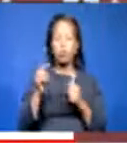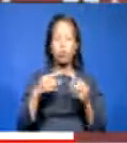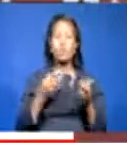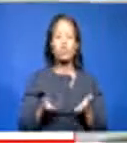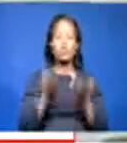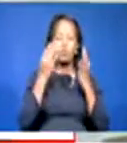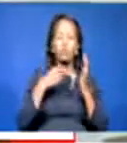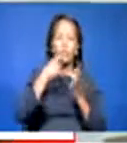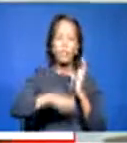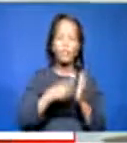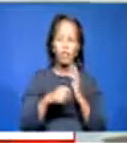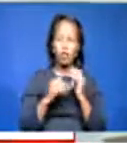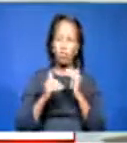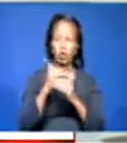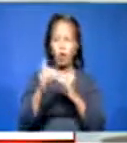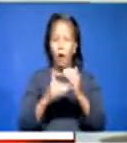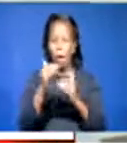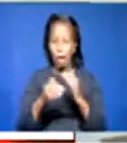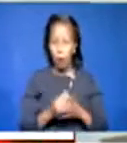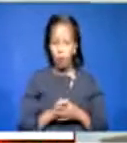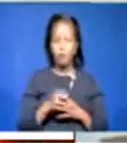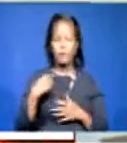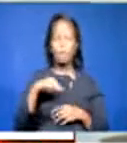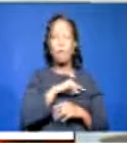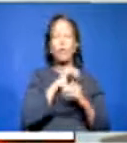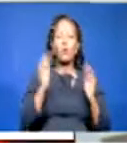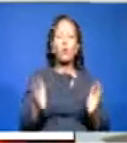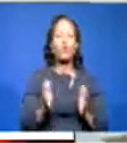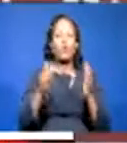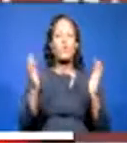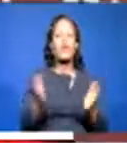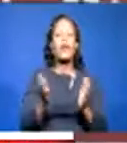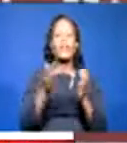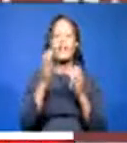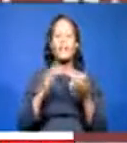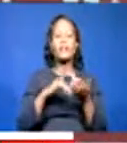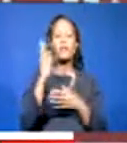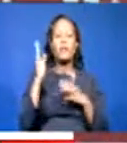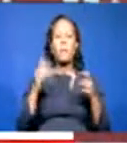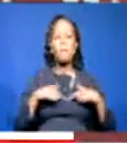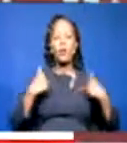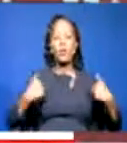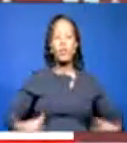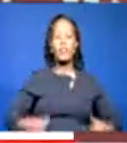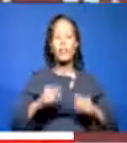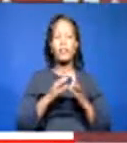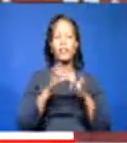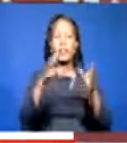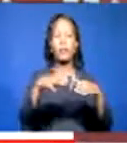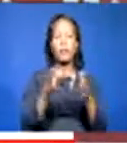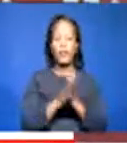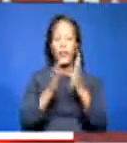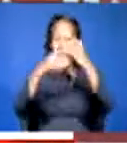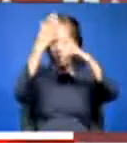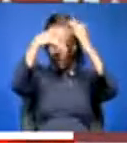process. We encourage more and more Chinese companies, Chinese investors